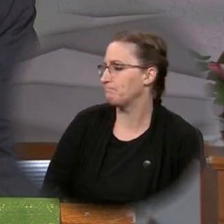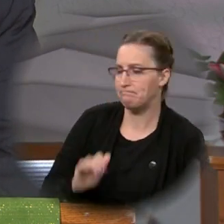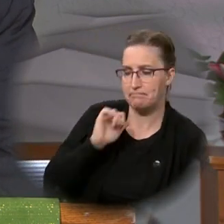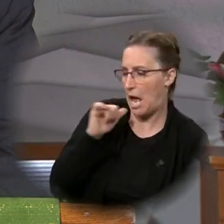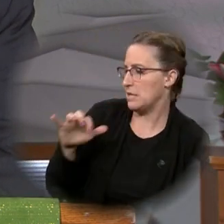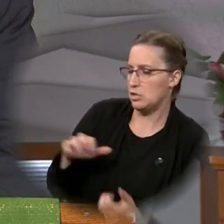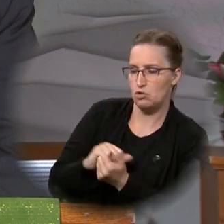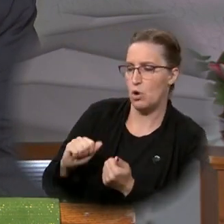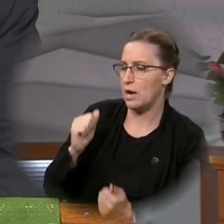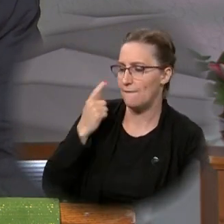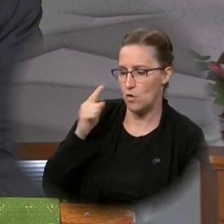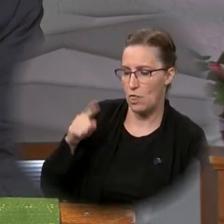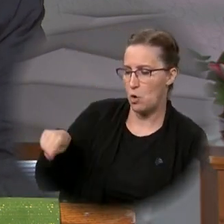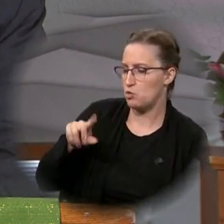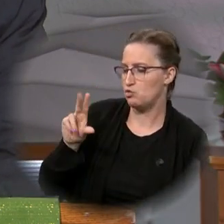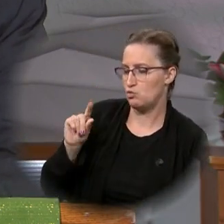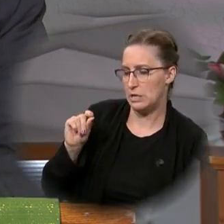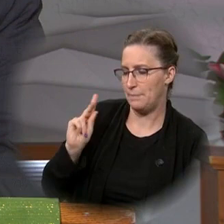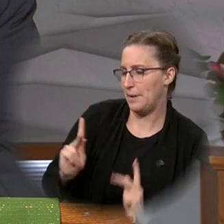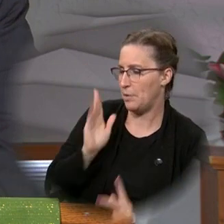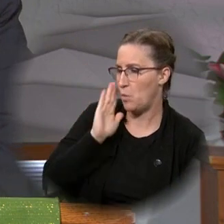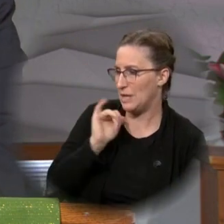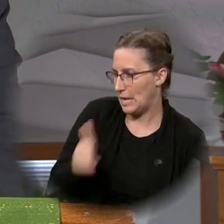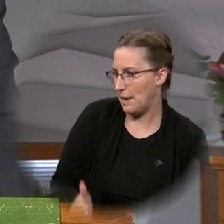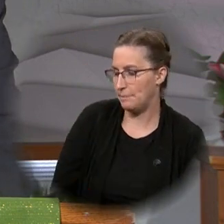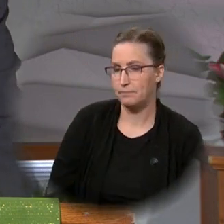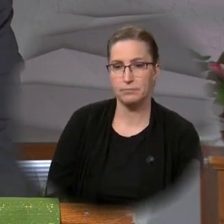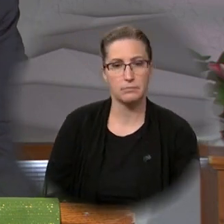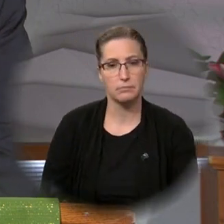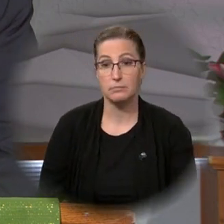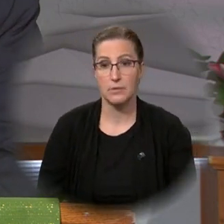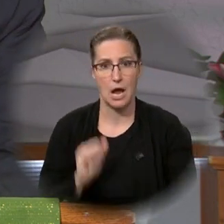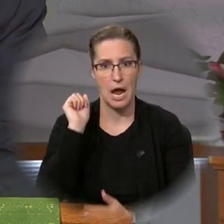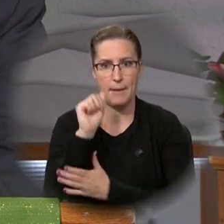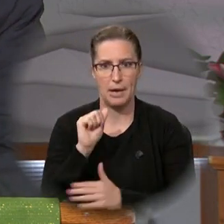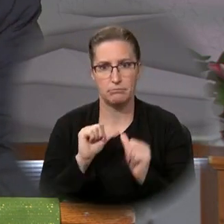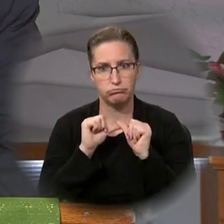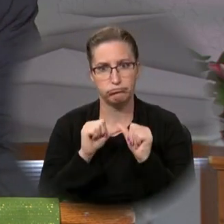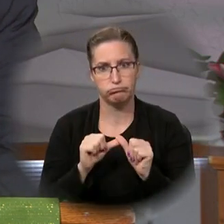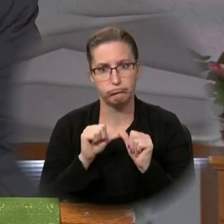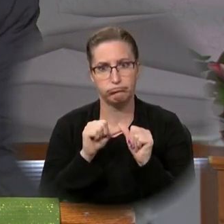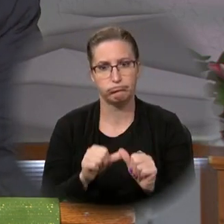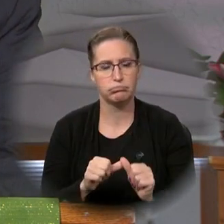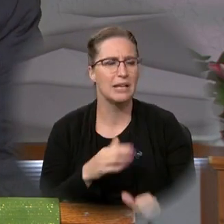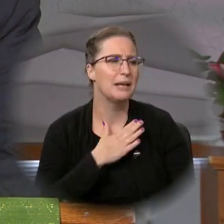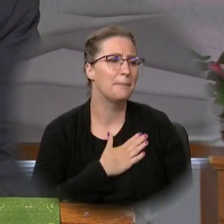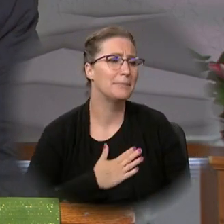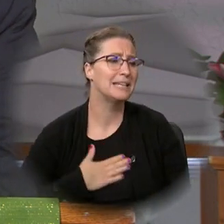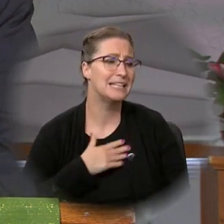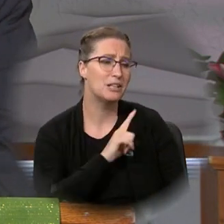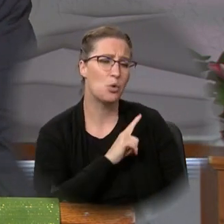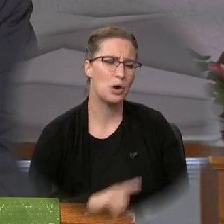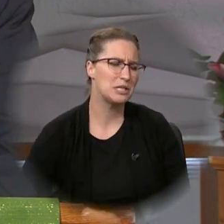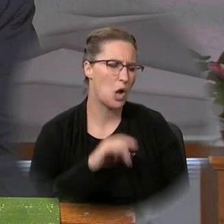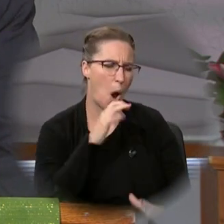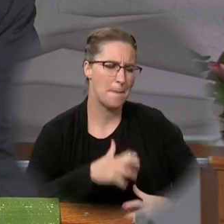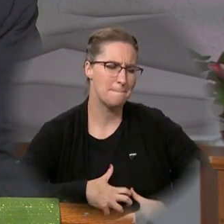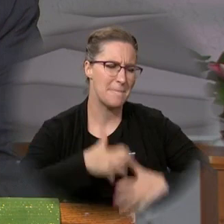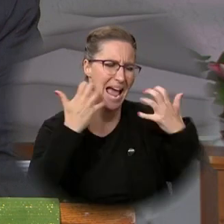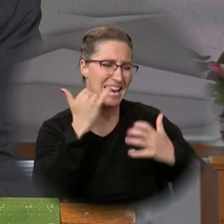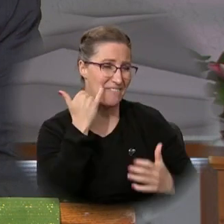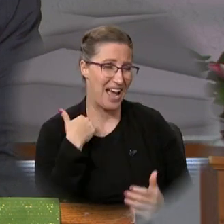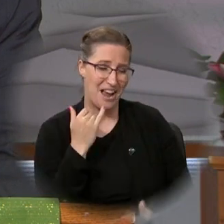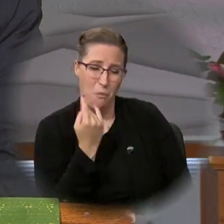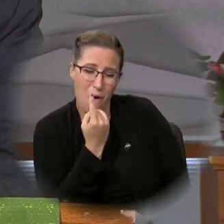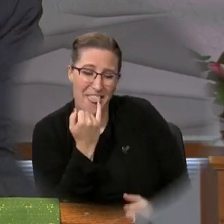the sake of the 20. But he still persisted. Please let not my Lord grow angry if I speak up